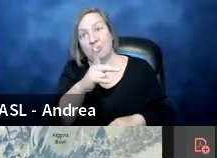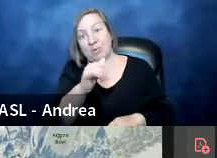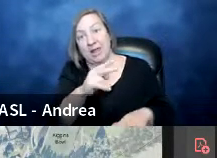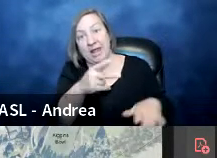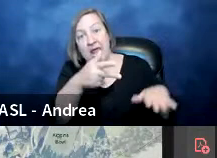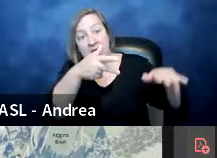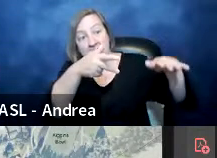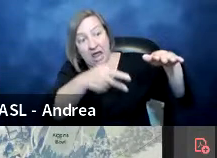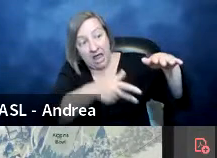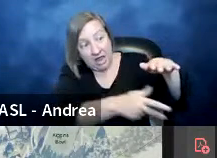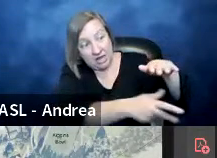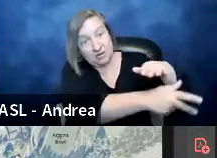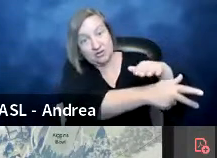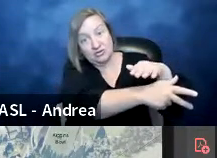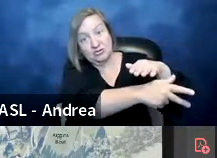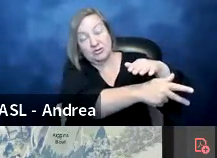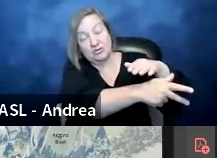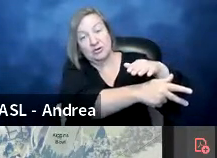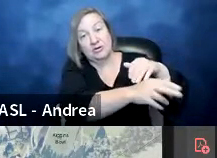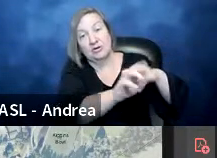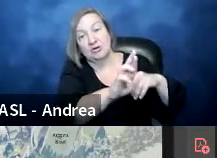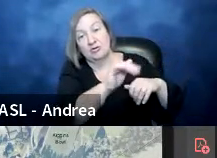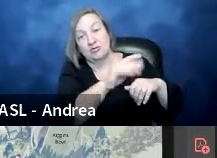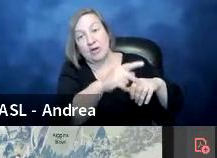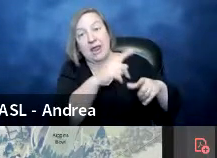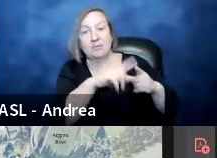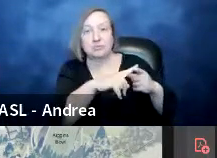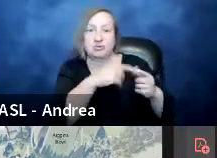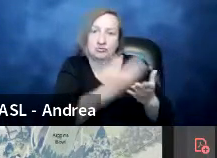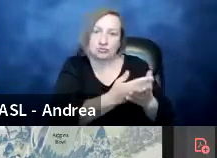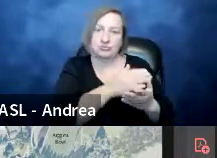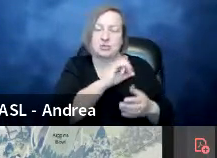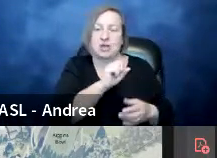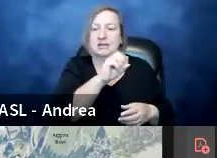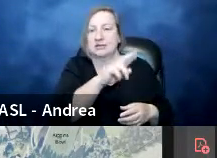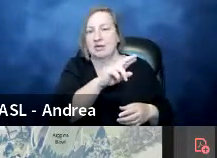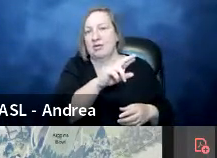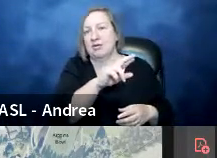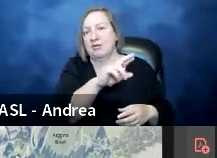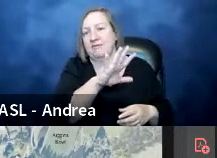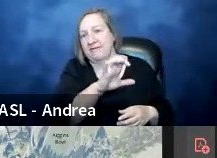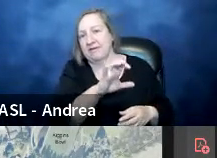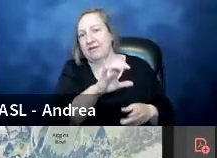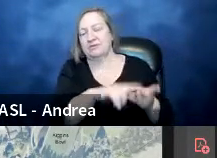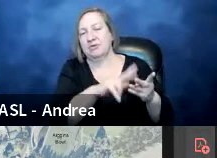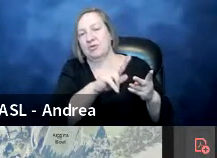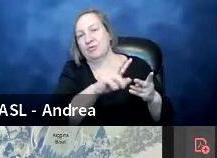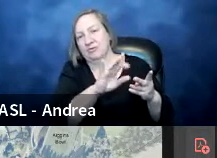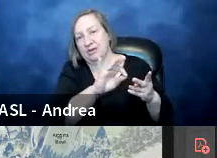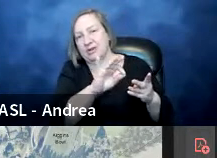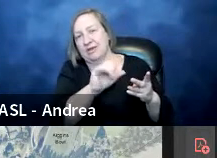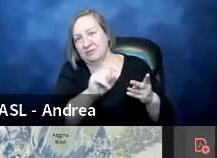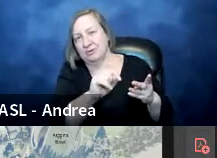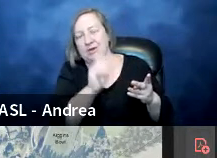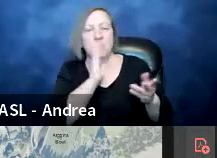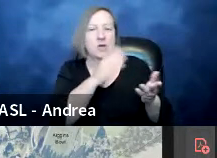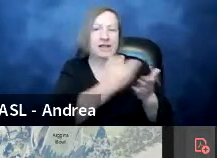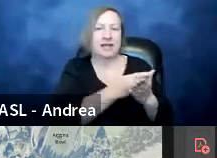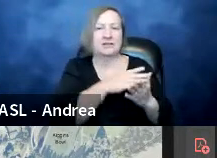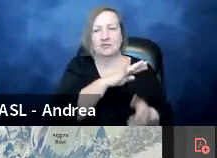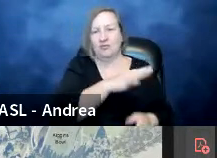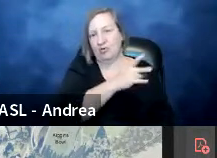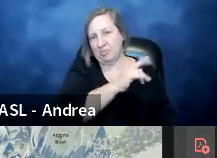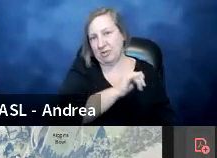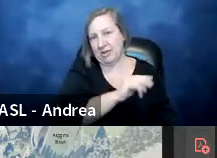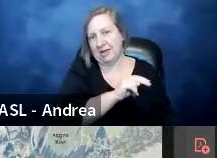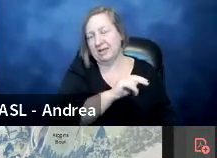ramps for SR 500 and the 39th Street on-ramp, you end up at fourth lane. And similarly, if you're coming SR